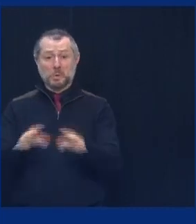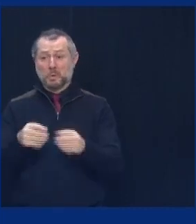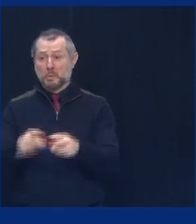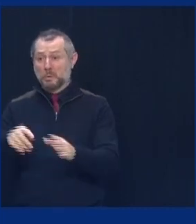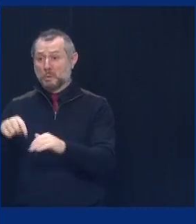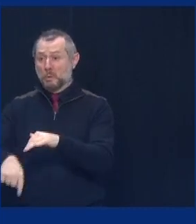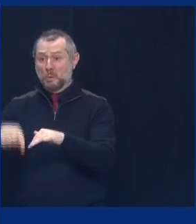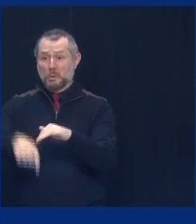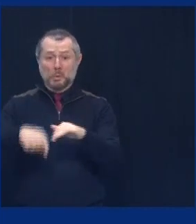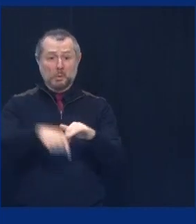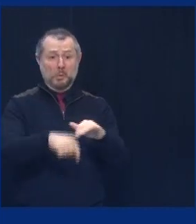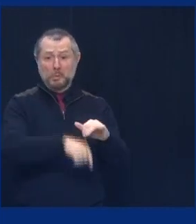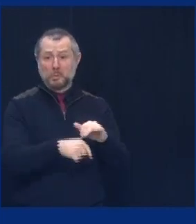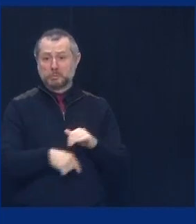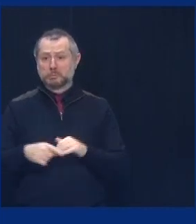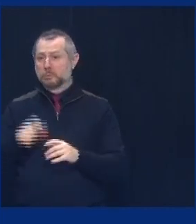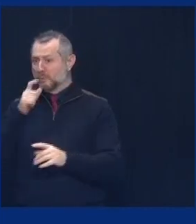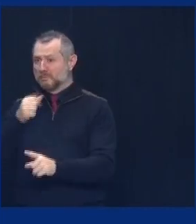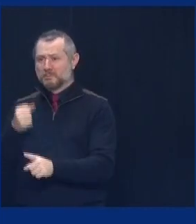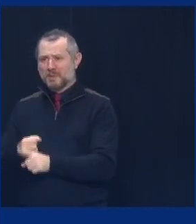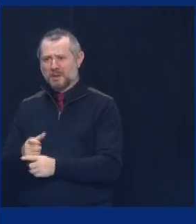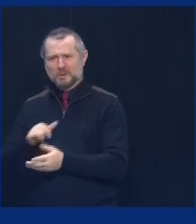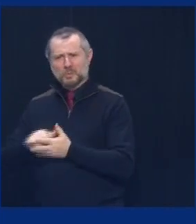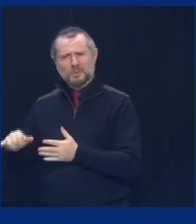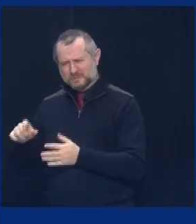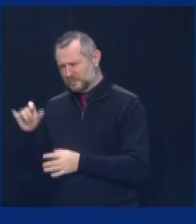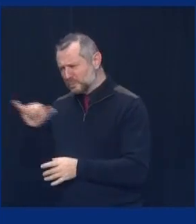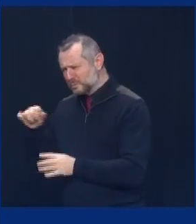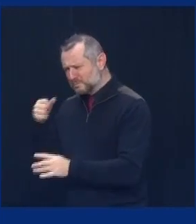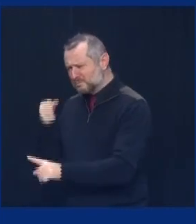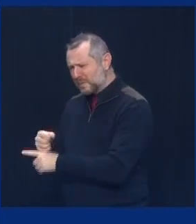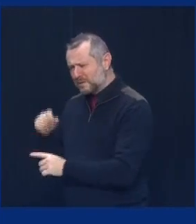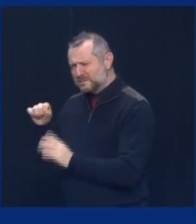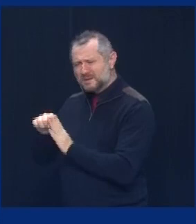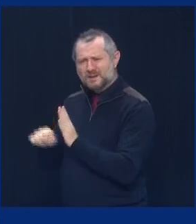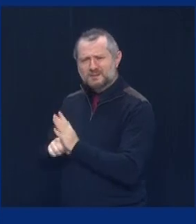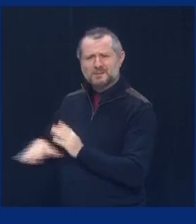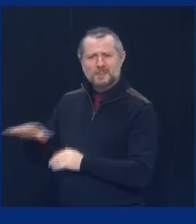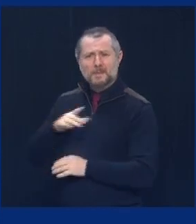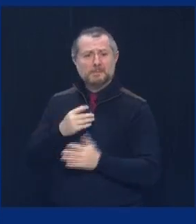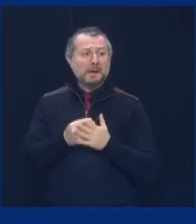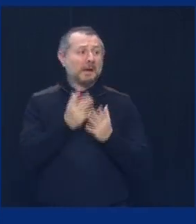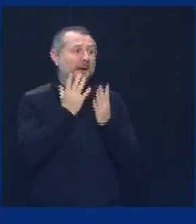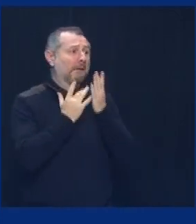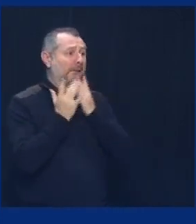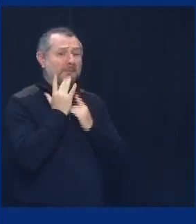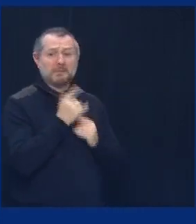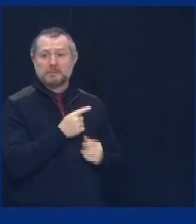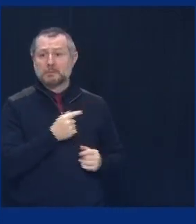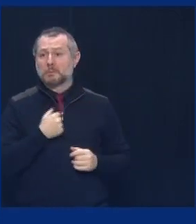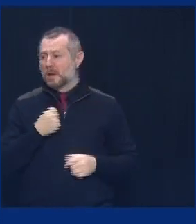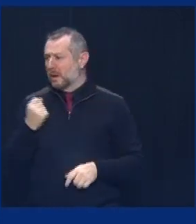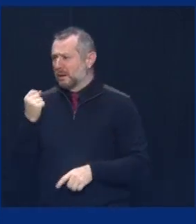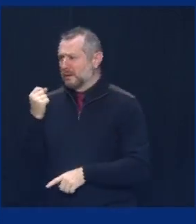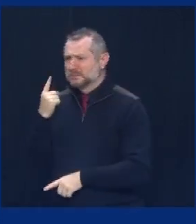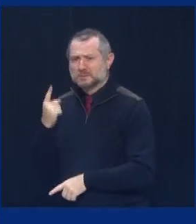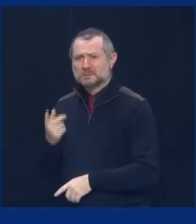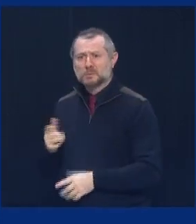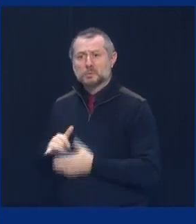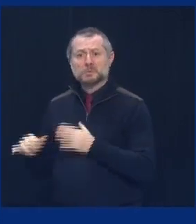businesses, right? They have a deficit. Yeah, I understand that. And we have a